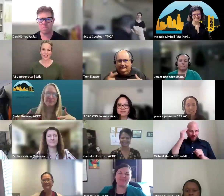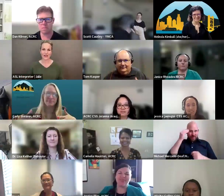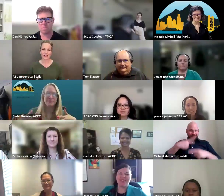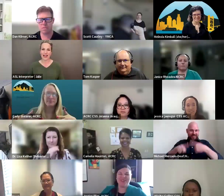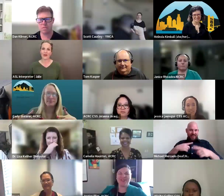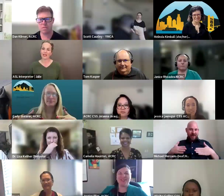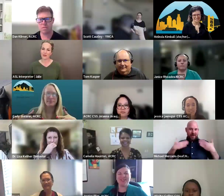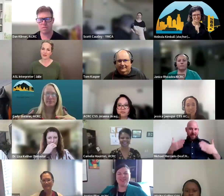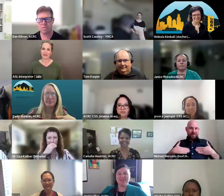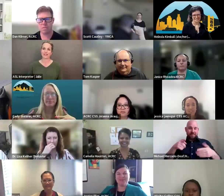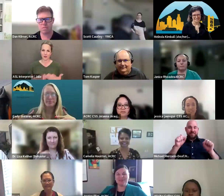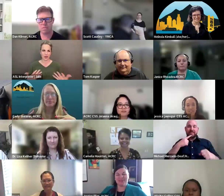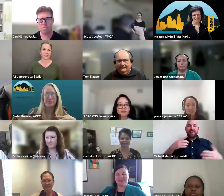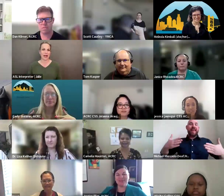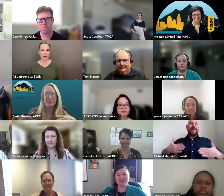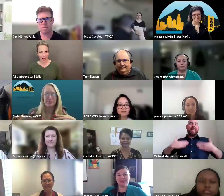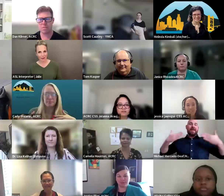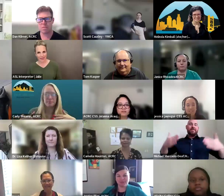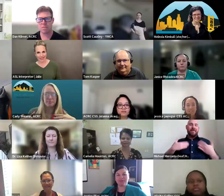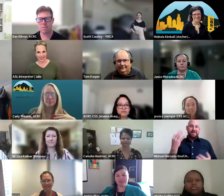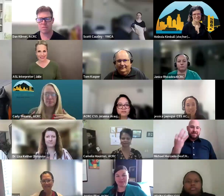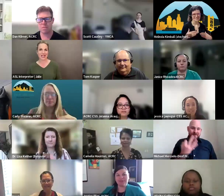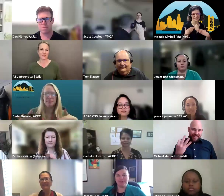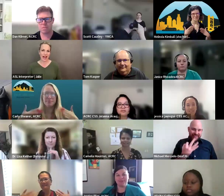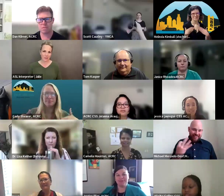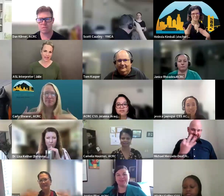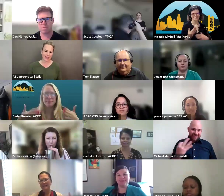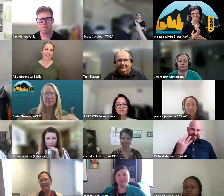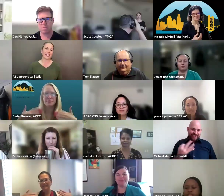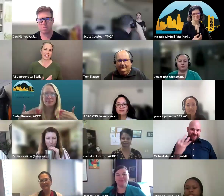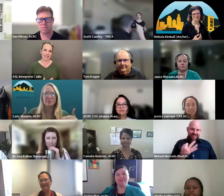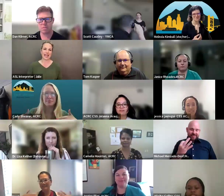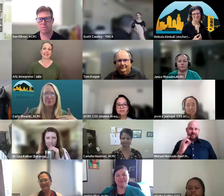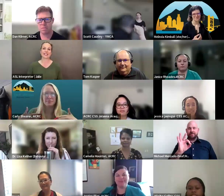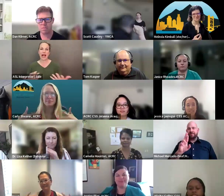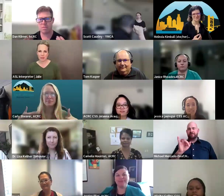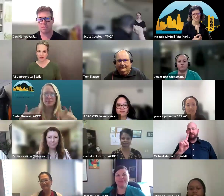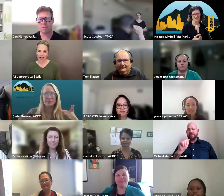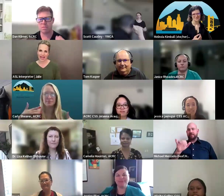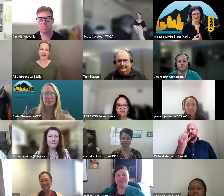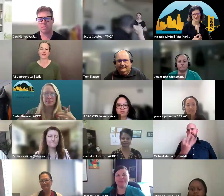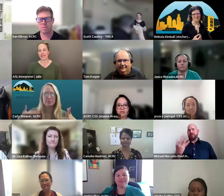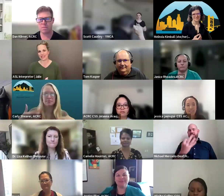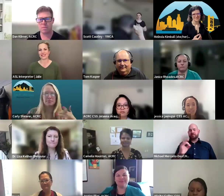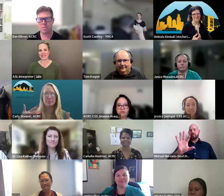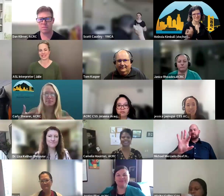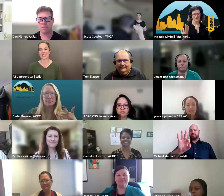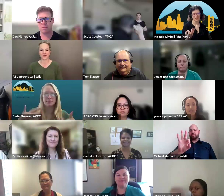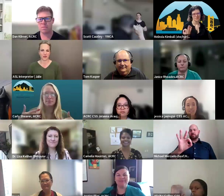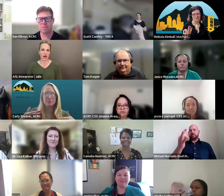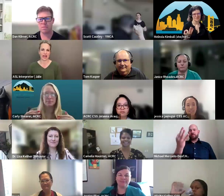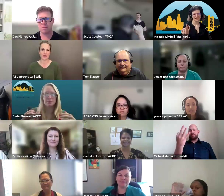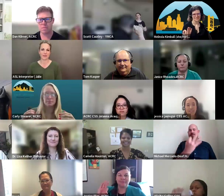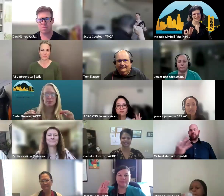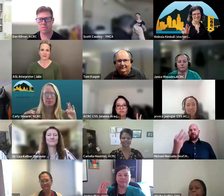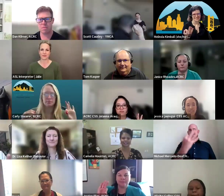Okay, so you guys now know happy, the sign for happy, and excited. So happy Friday. This is the sign